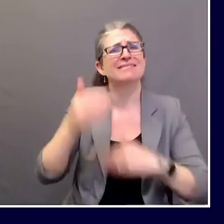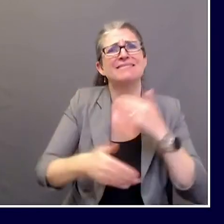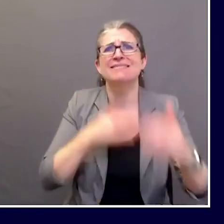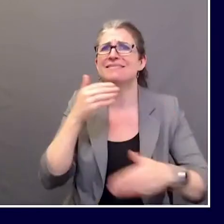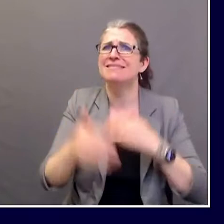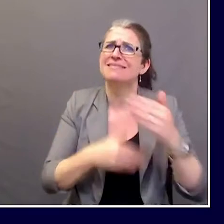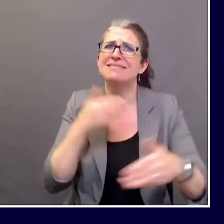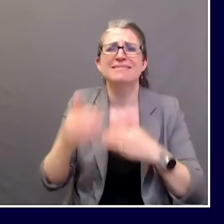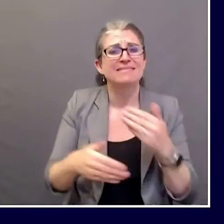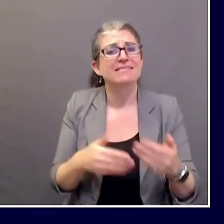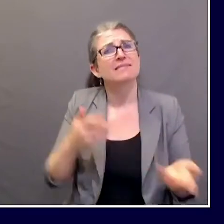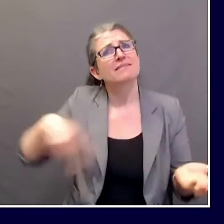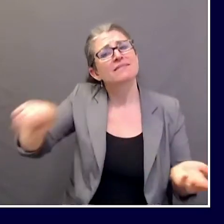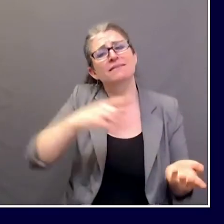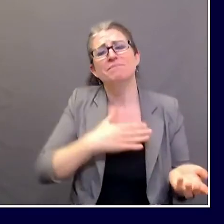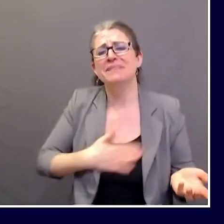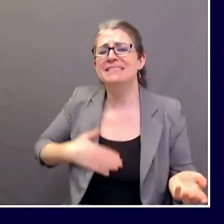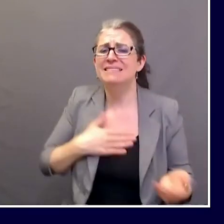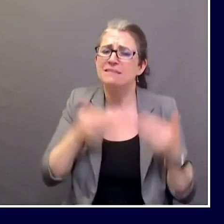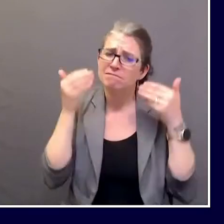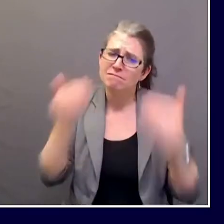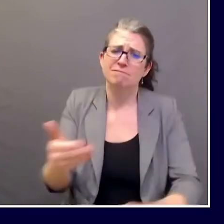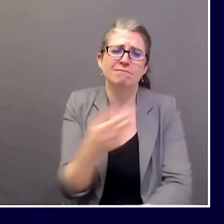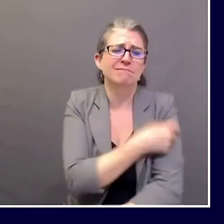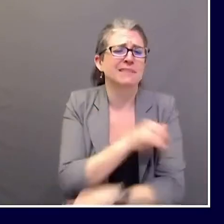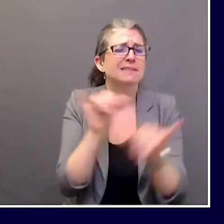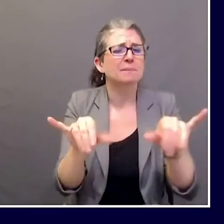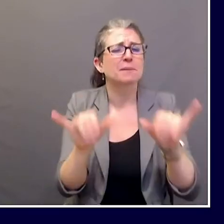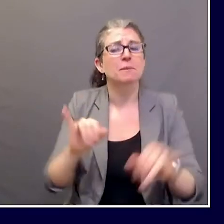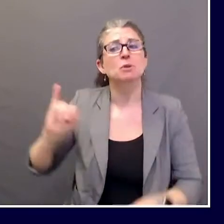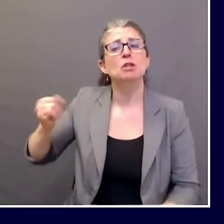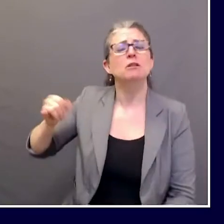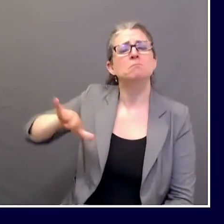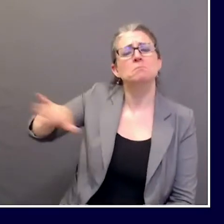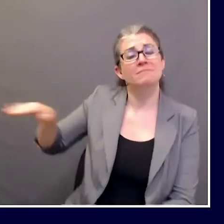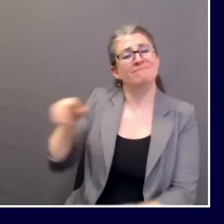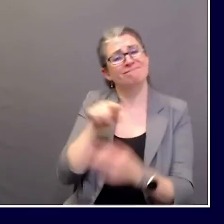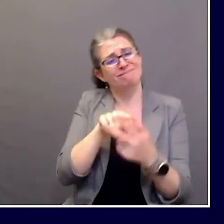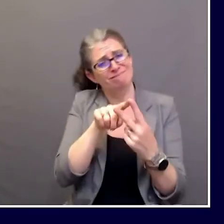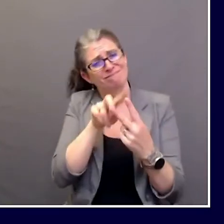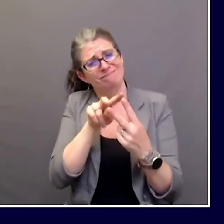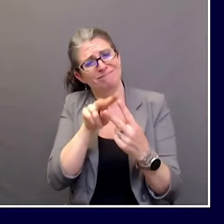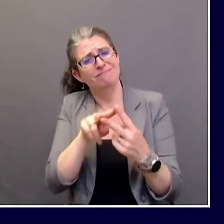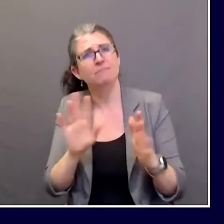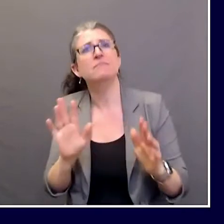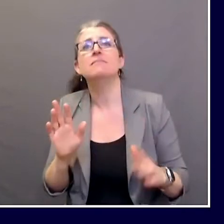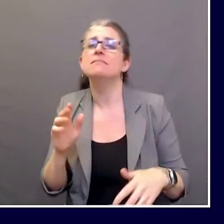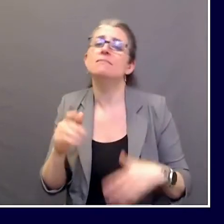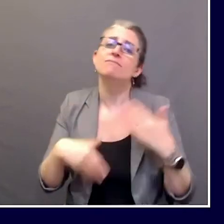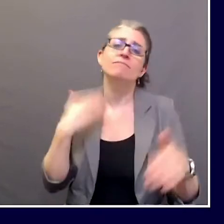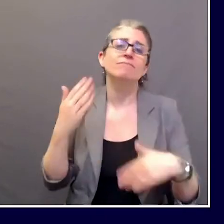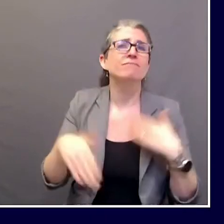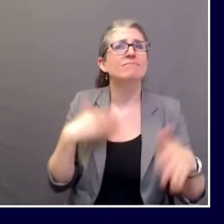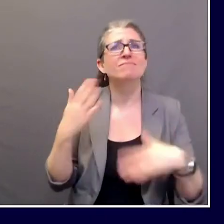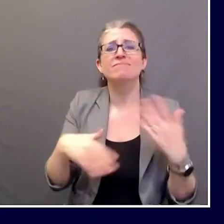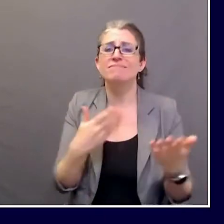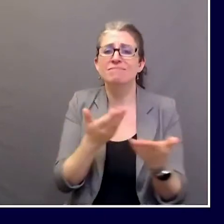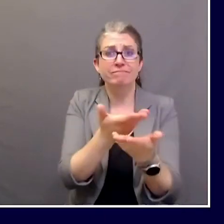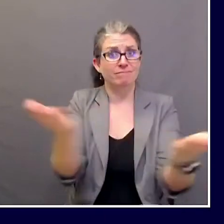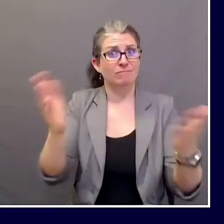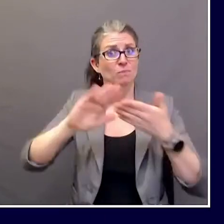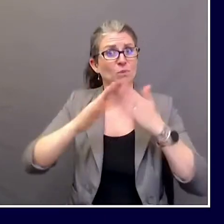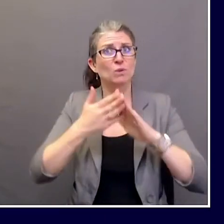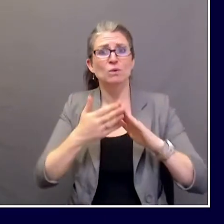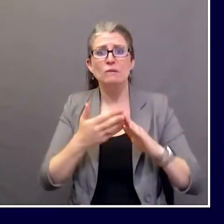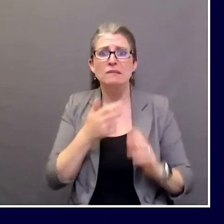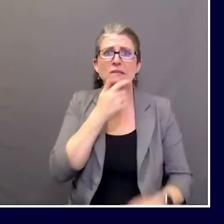leaders, peer group people in the communities to speak out in whatever method and whatever venue to say why this